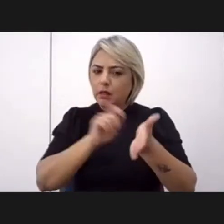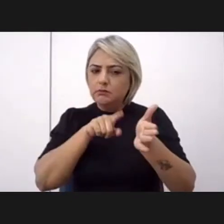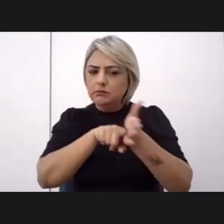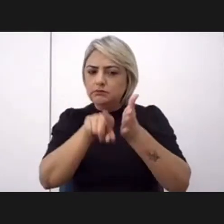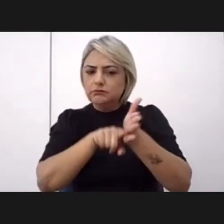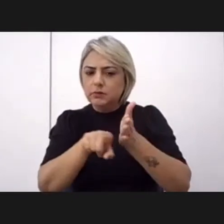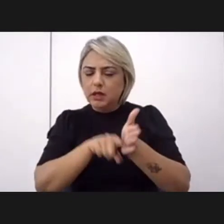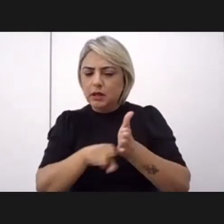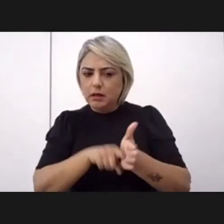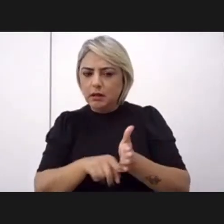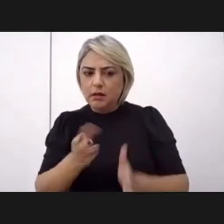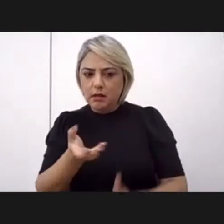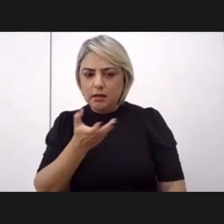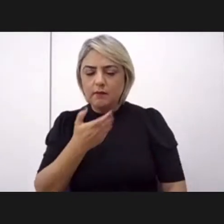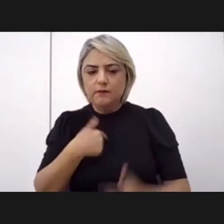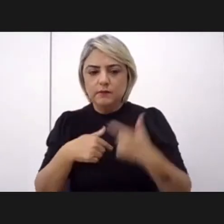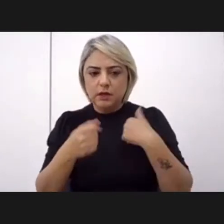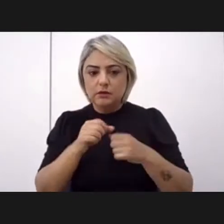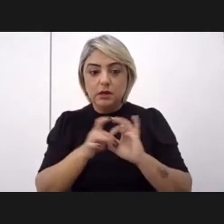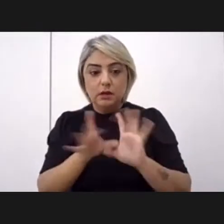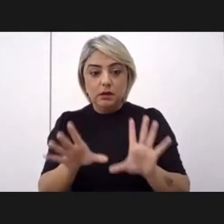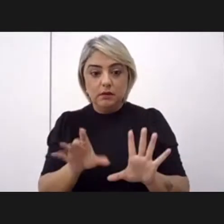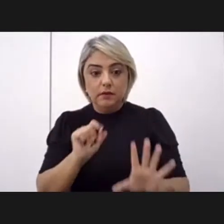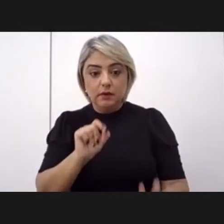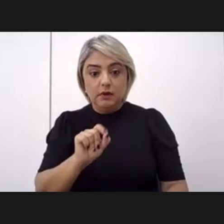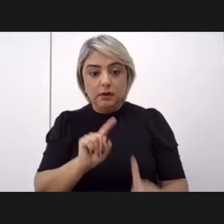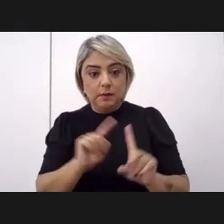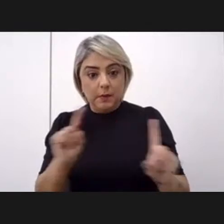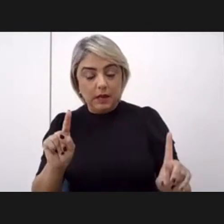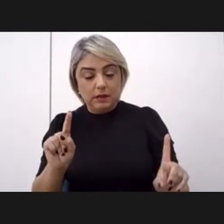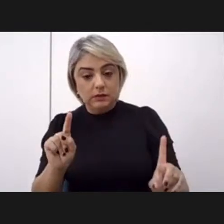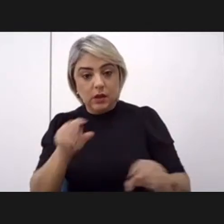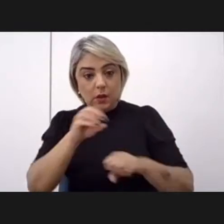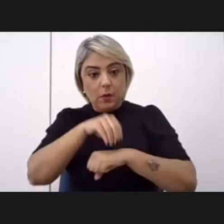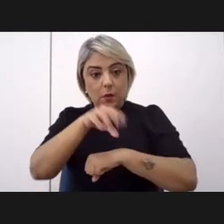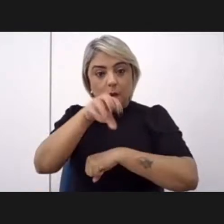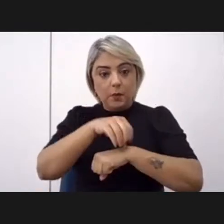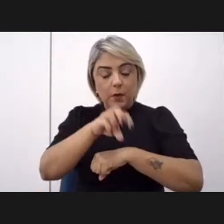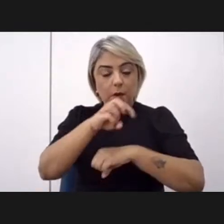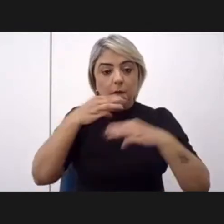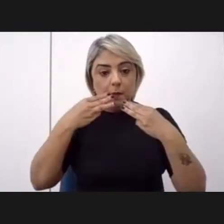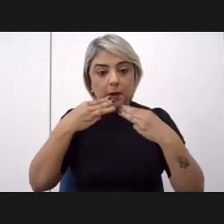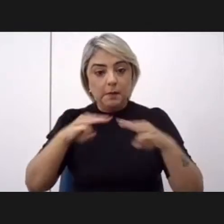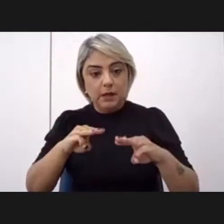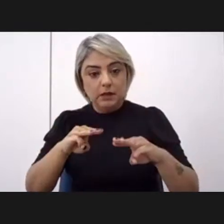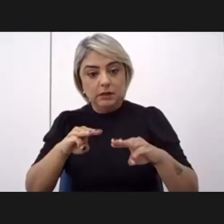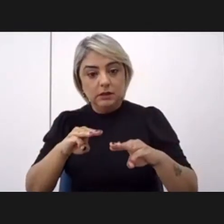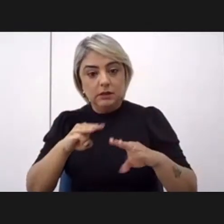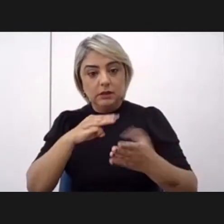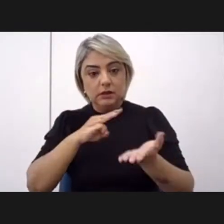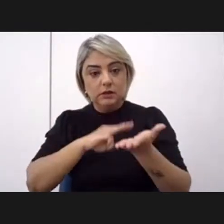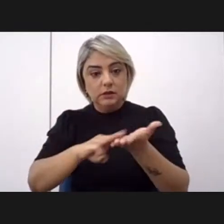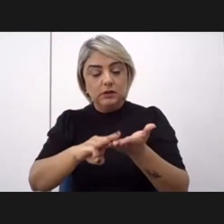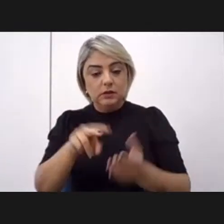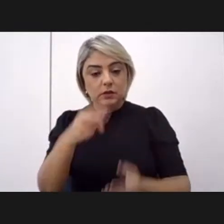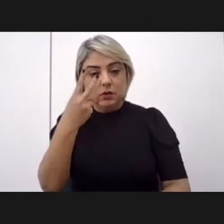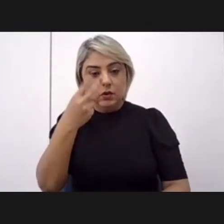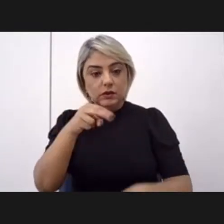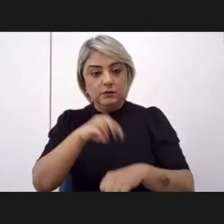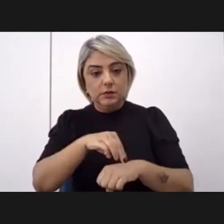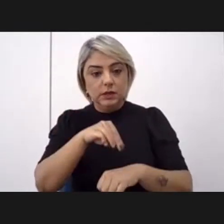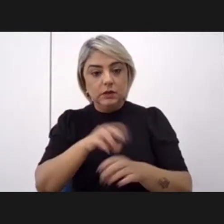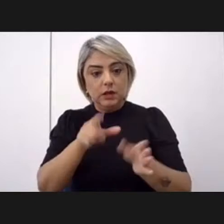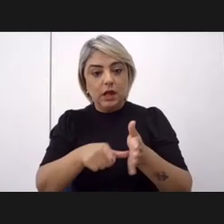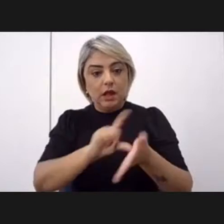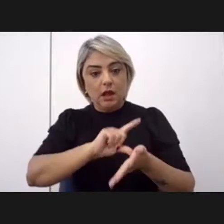going to share a message to you a few minutes before we will start collecting